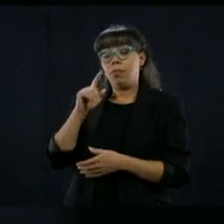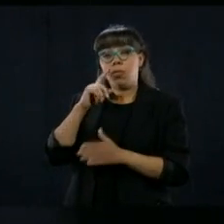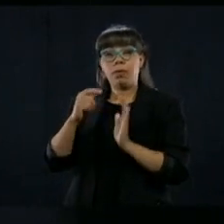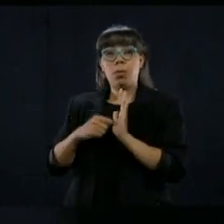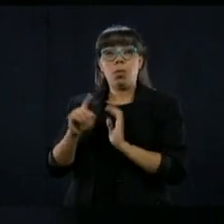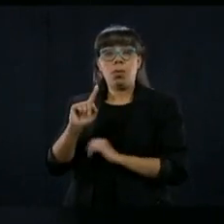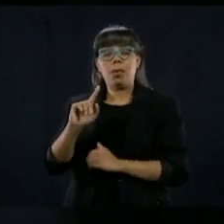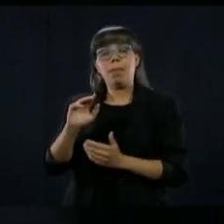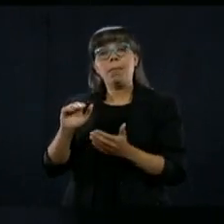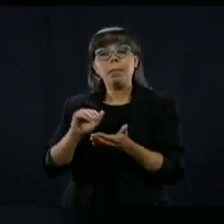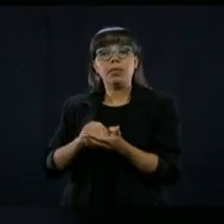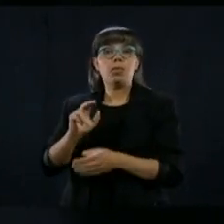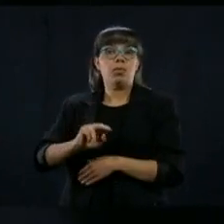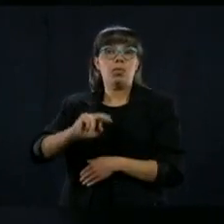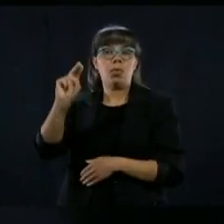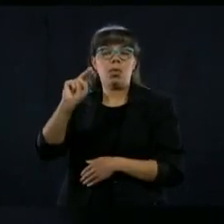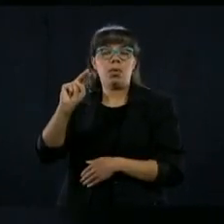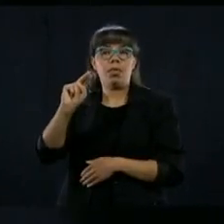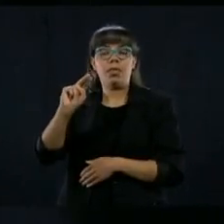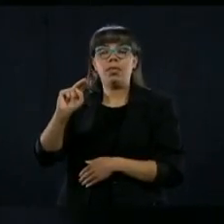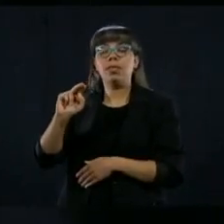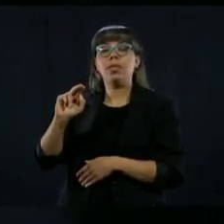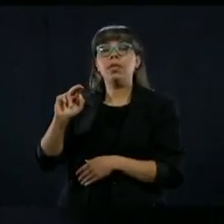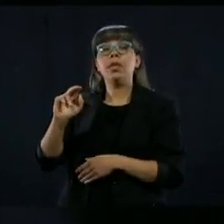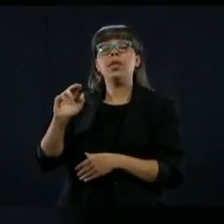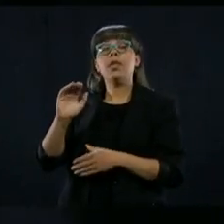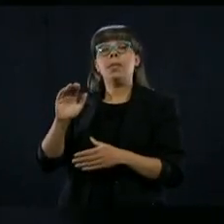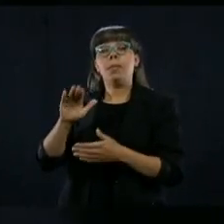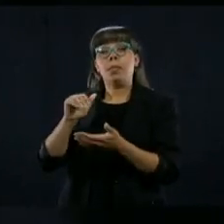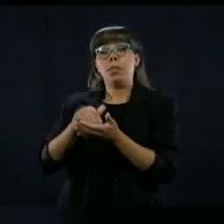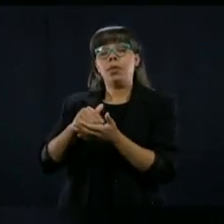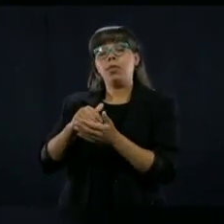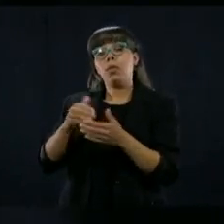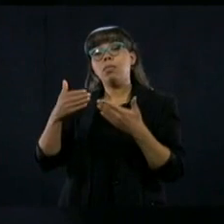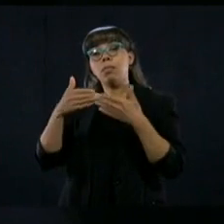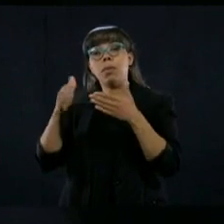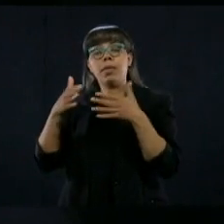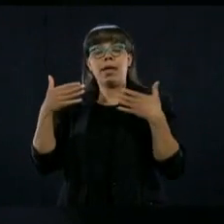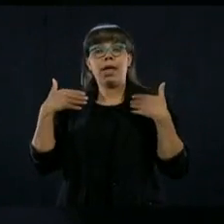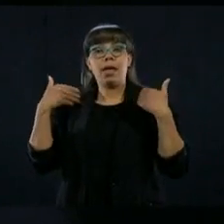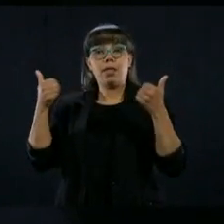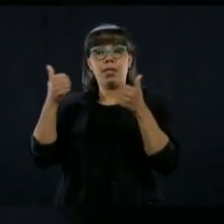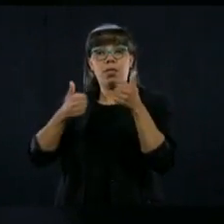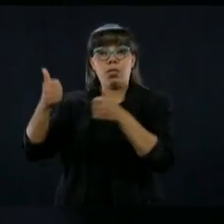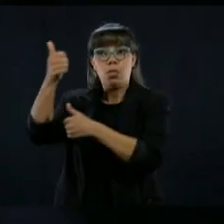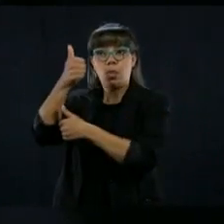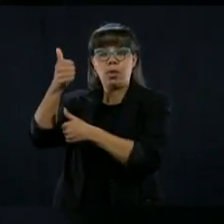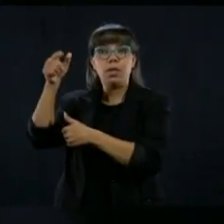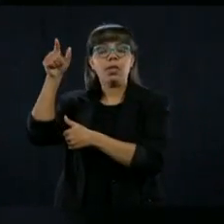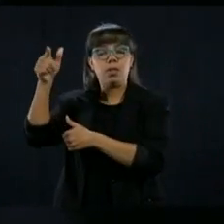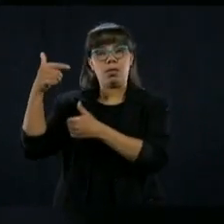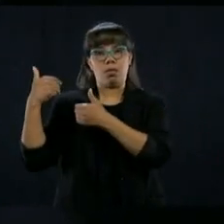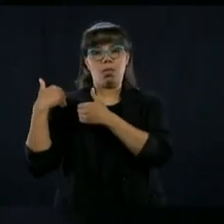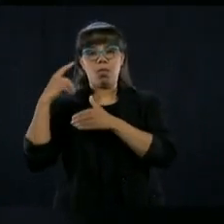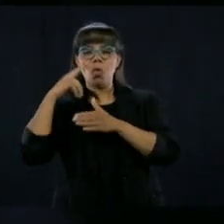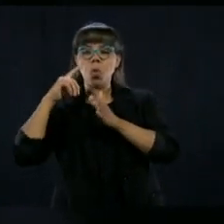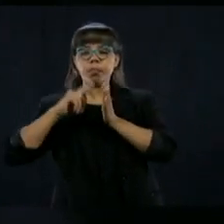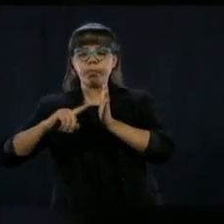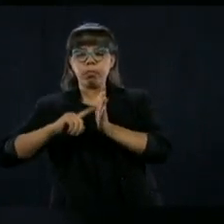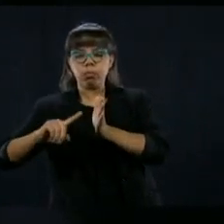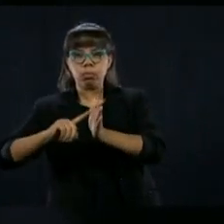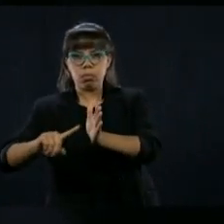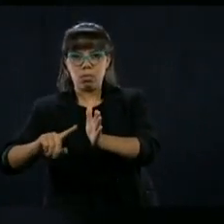investigation in this zone. I want to be clear. We've announced our reopening plan, but it's